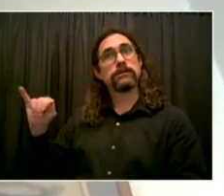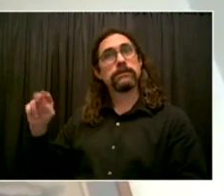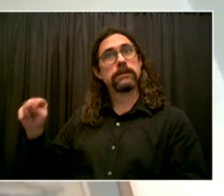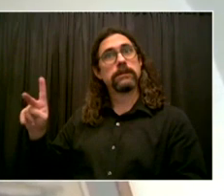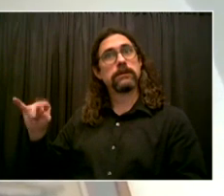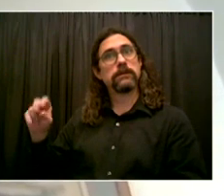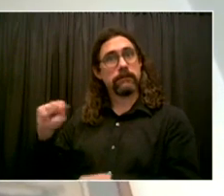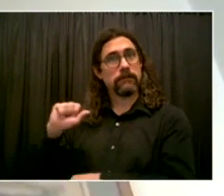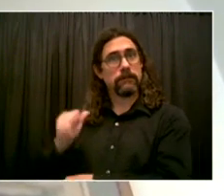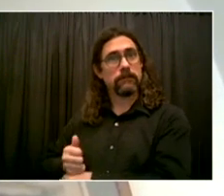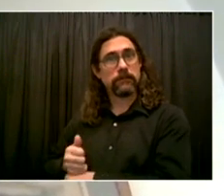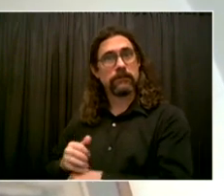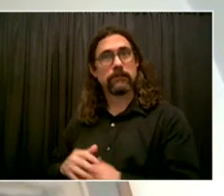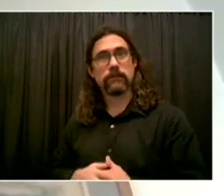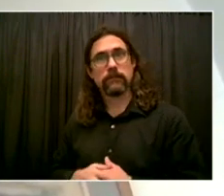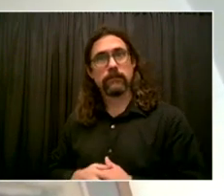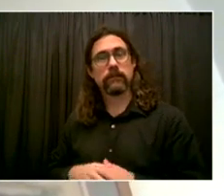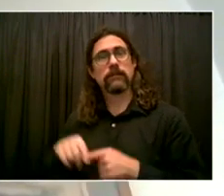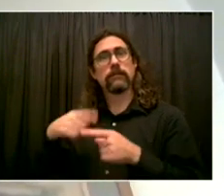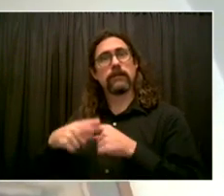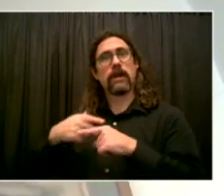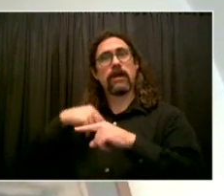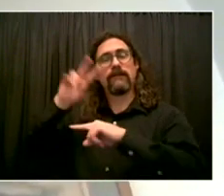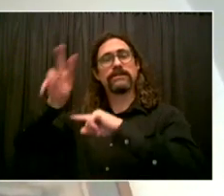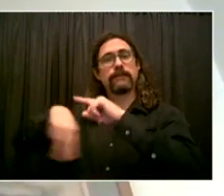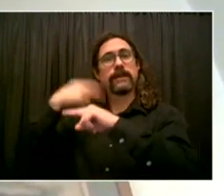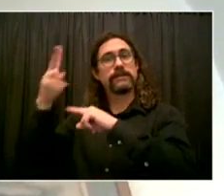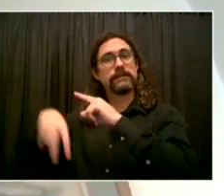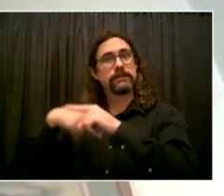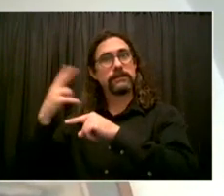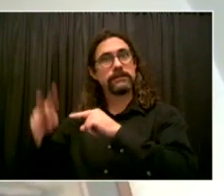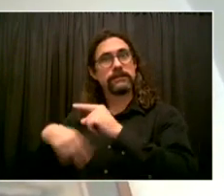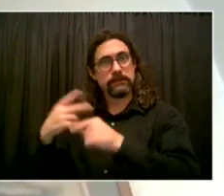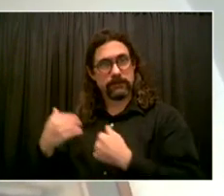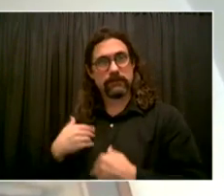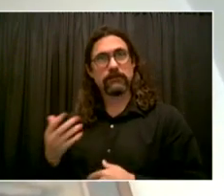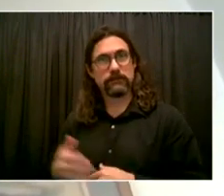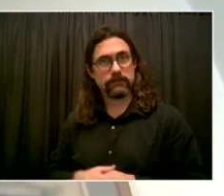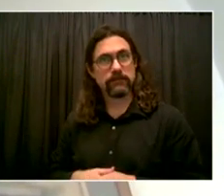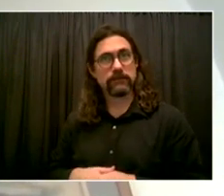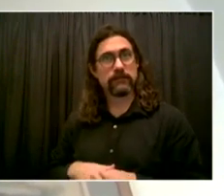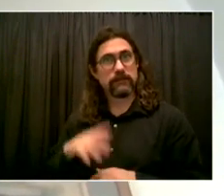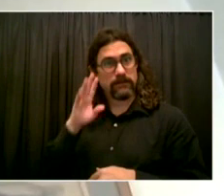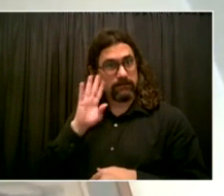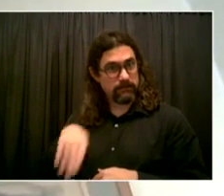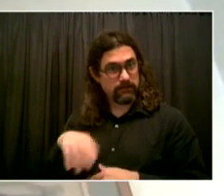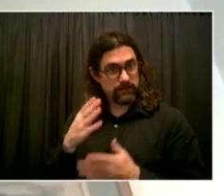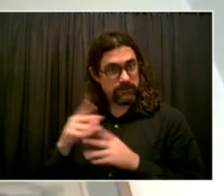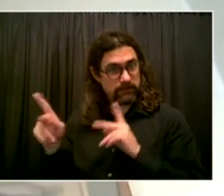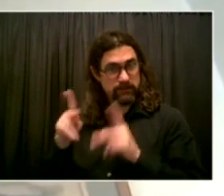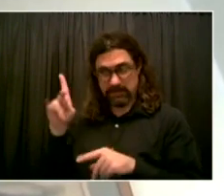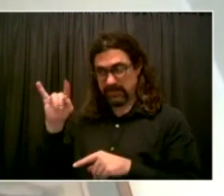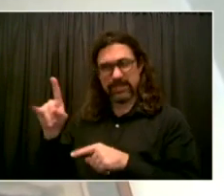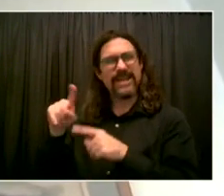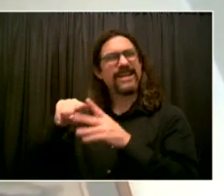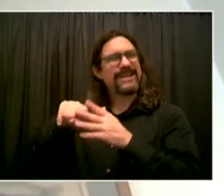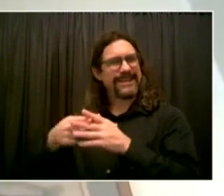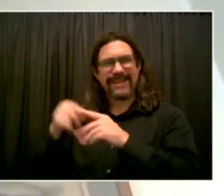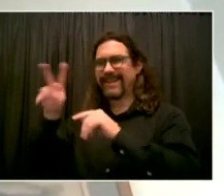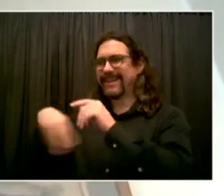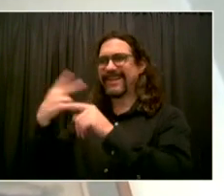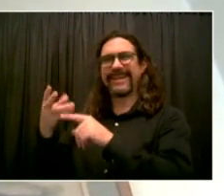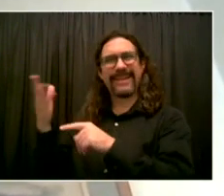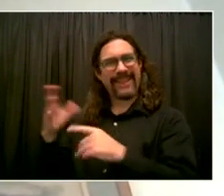who actually get to the Olympics in some cases. So it's going to be amazing sports facility inside, and of course